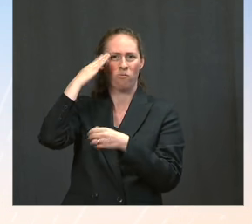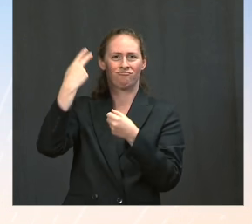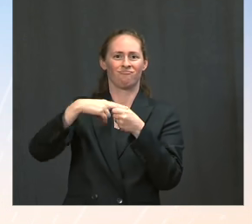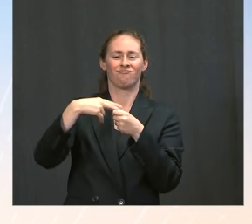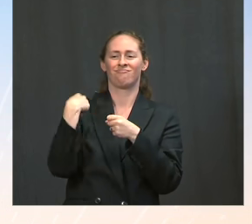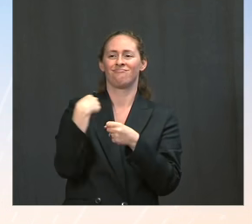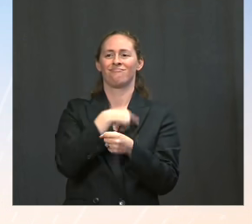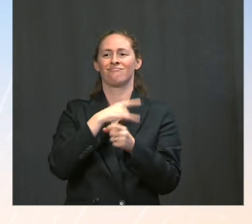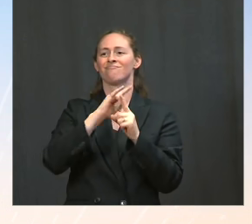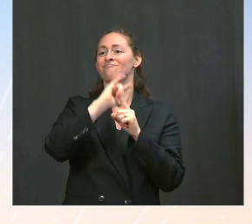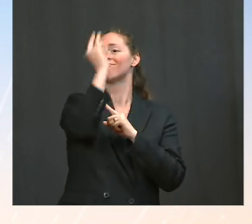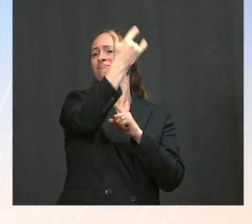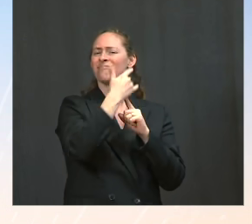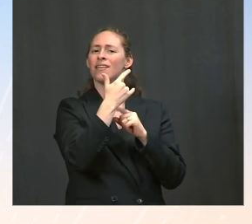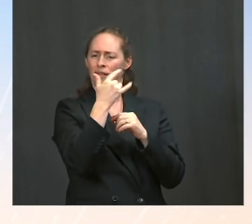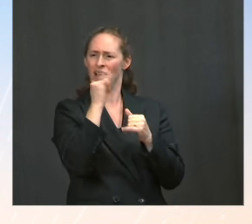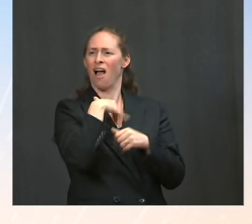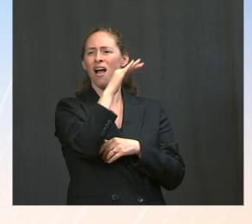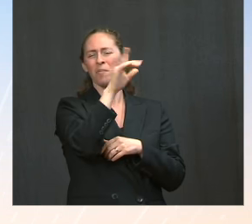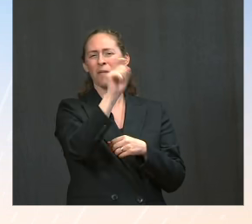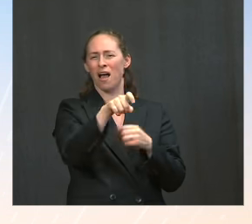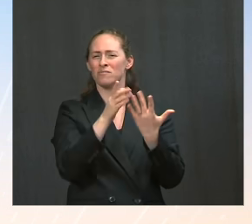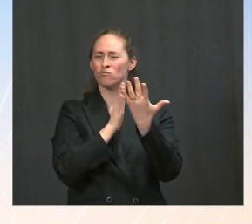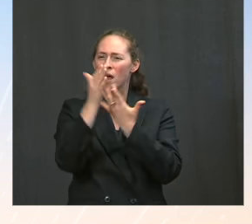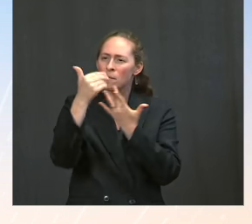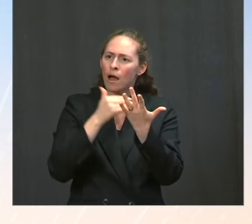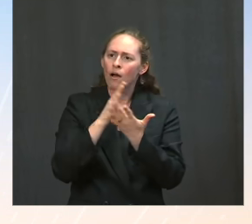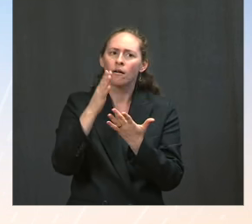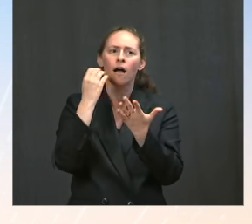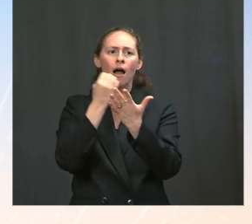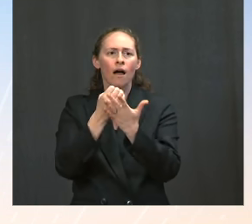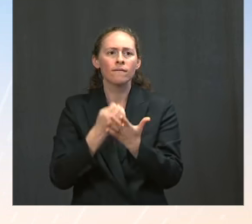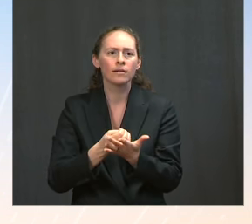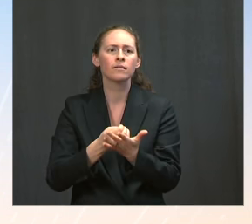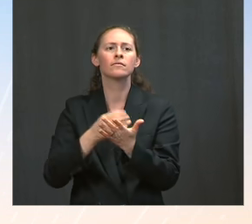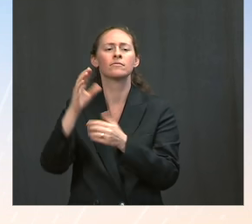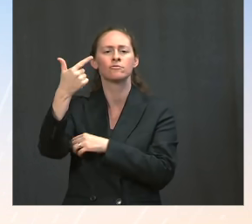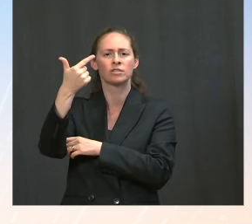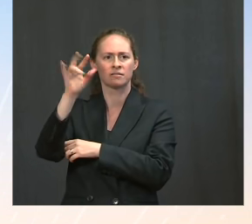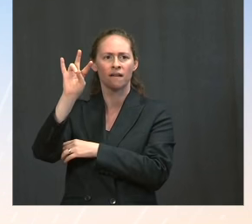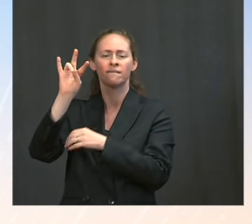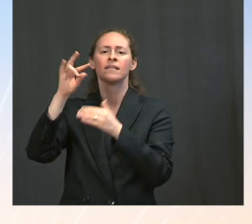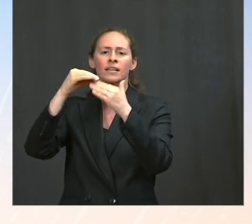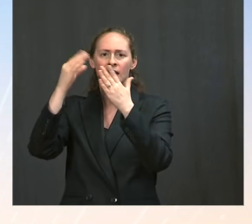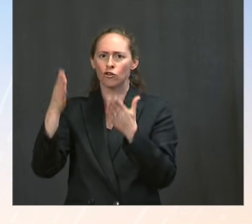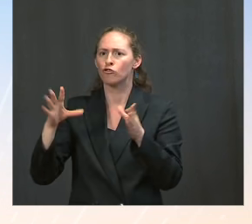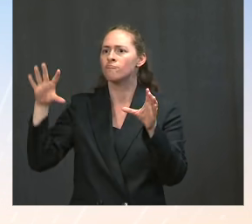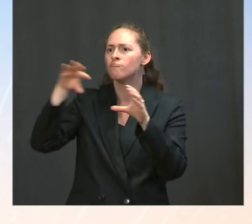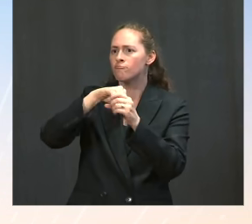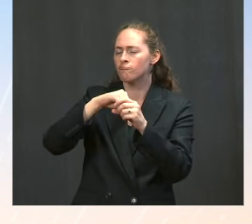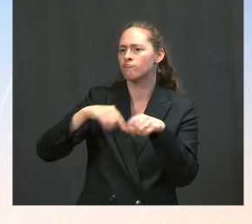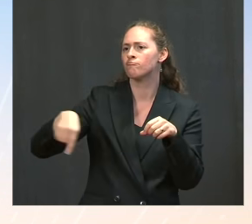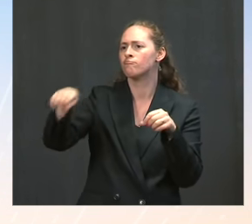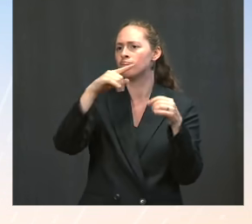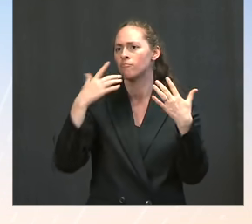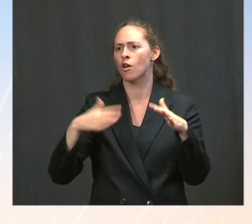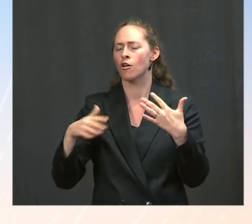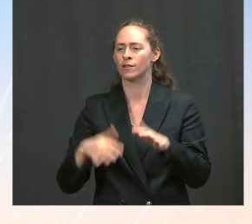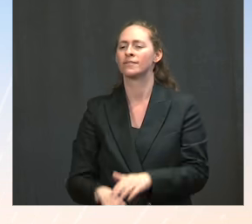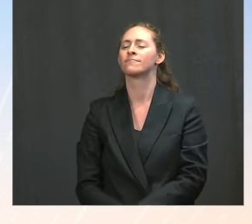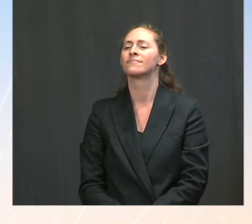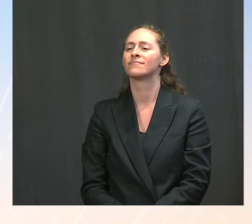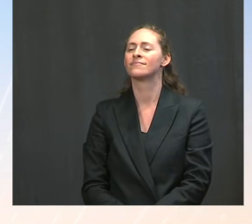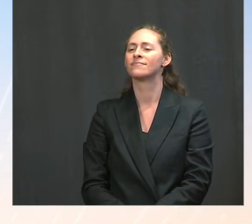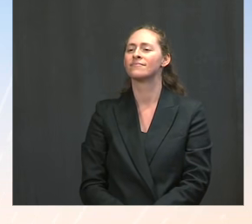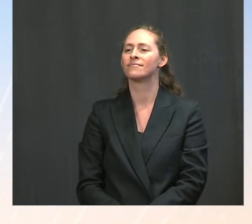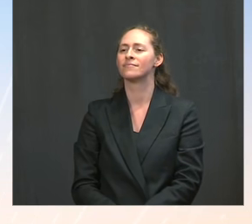evidence-based investigation, including in China. And after the phase one study, we were joined by allies and partners across the world in a joint statement calling for a